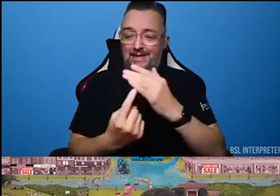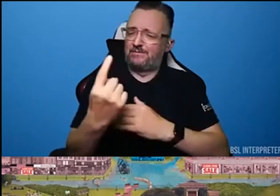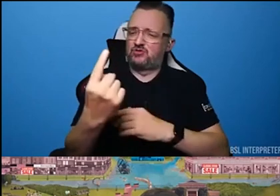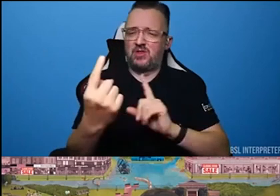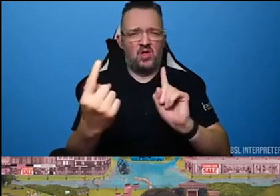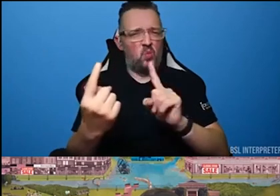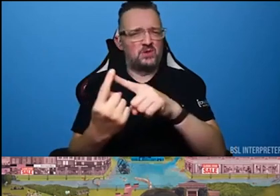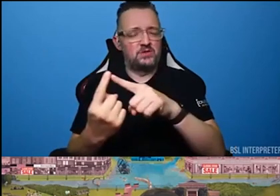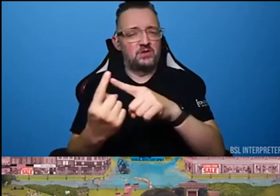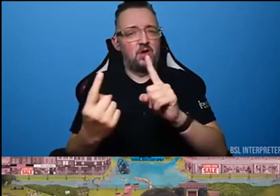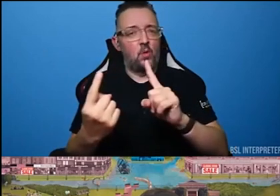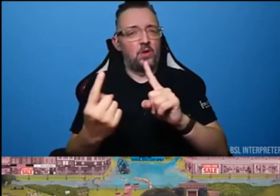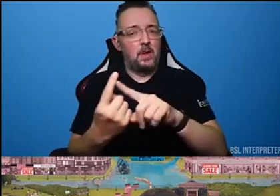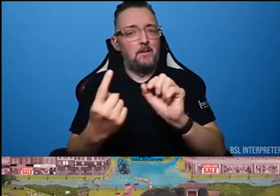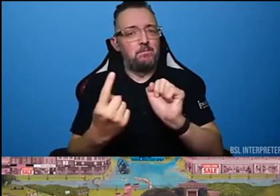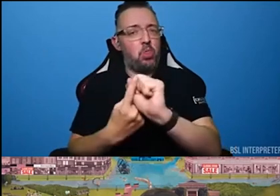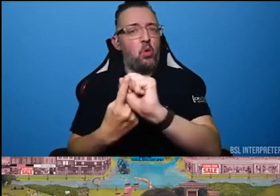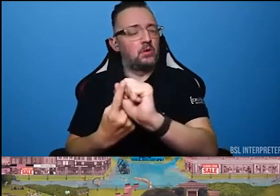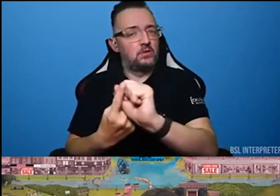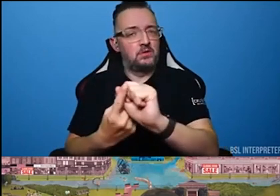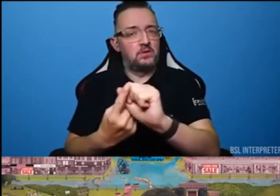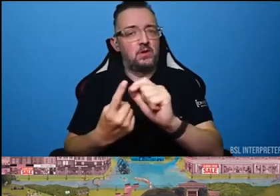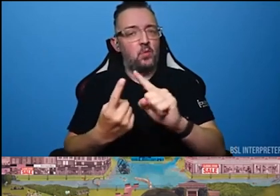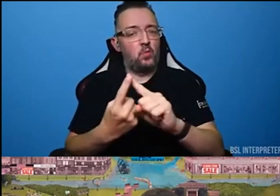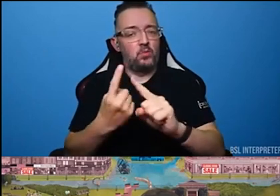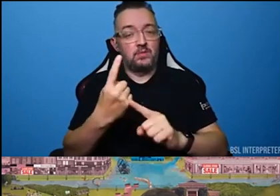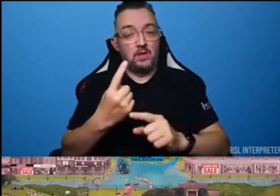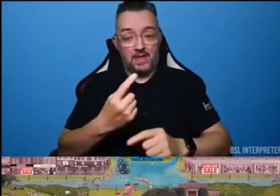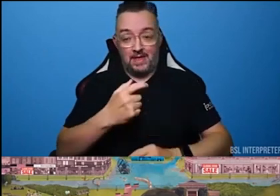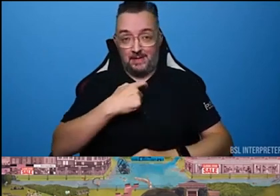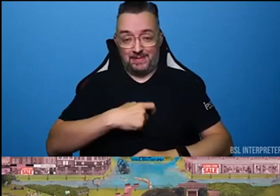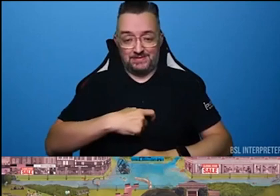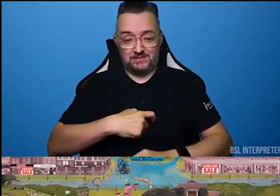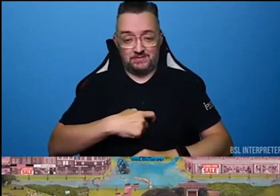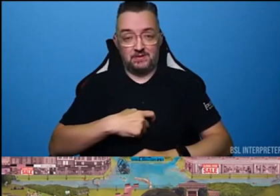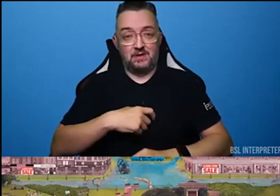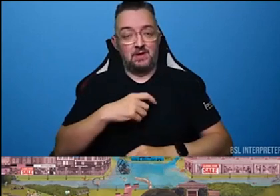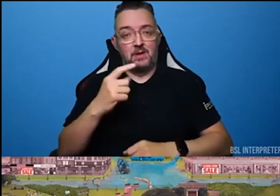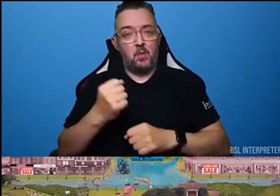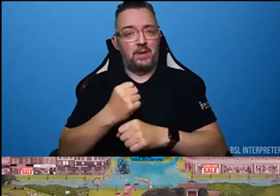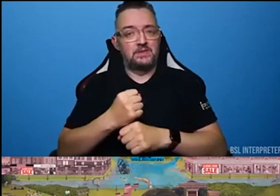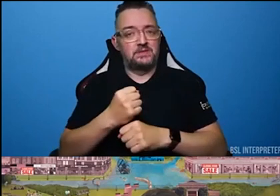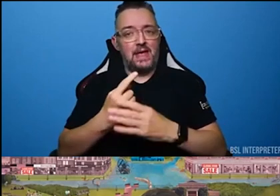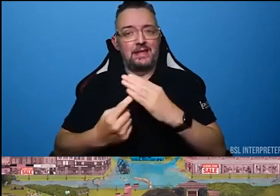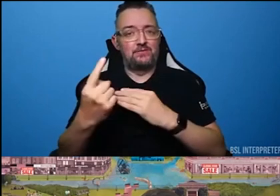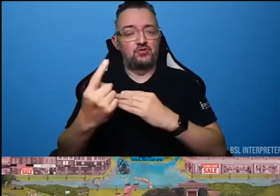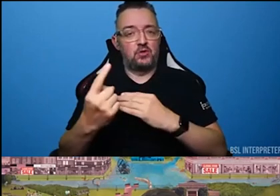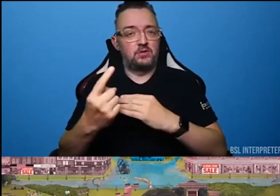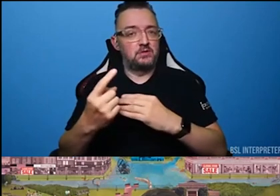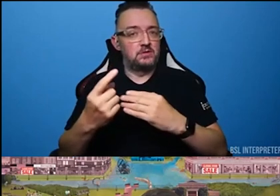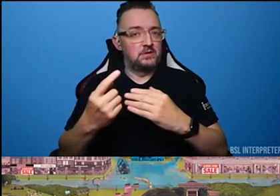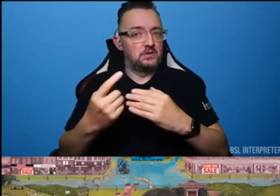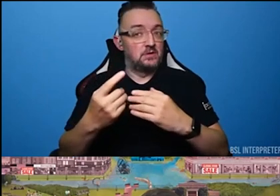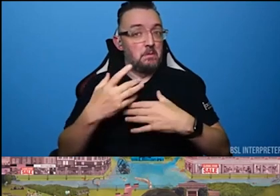belongs to that individual, and what actually makes an individual an individual. Is it just a body or anything else?